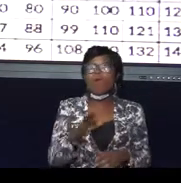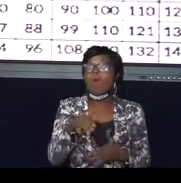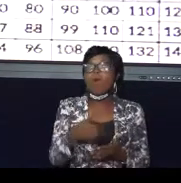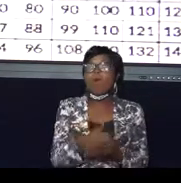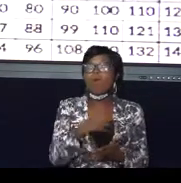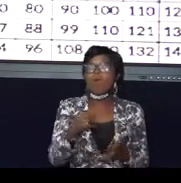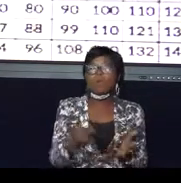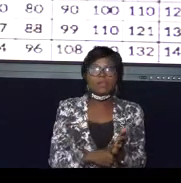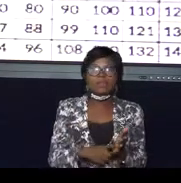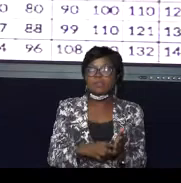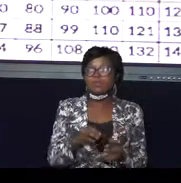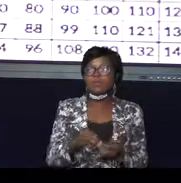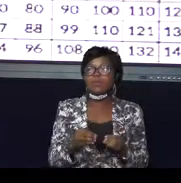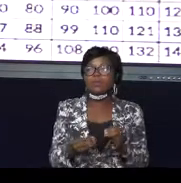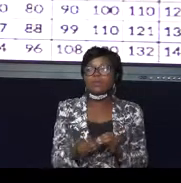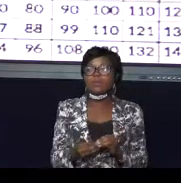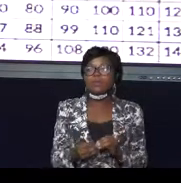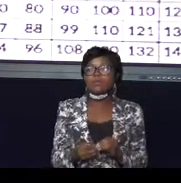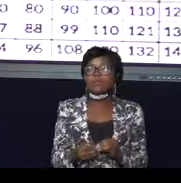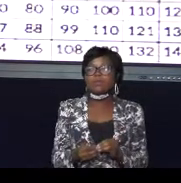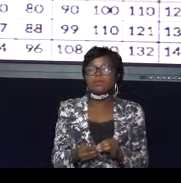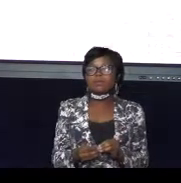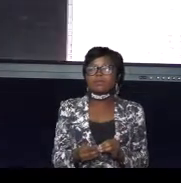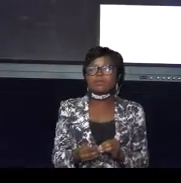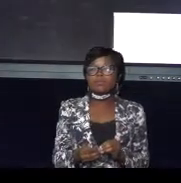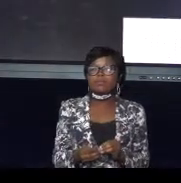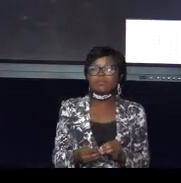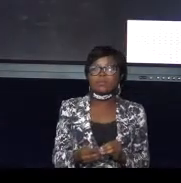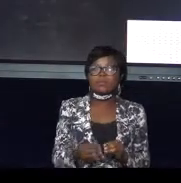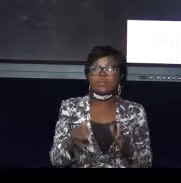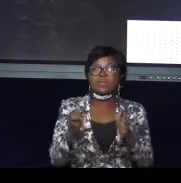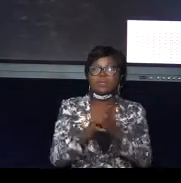6 8 0. All numbers that end with